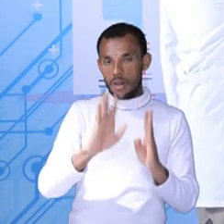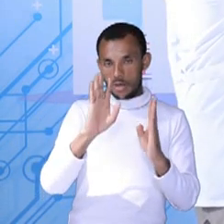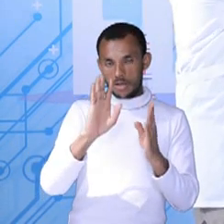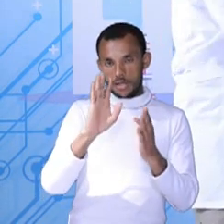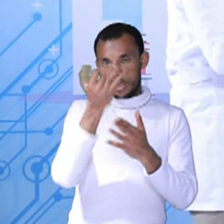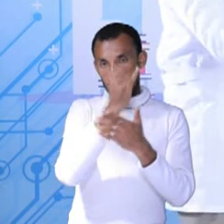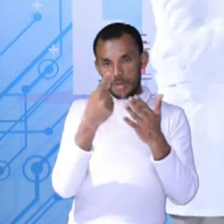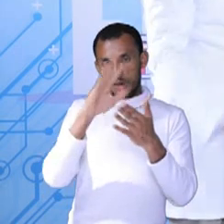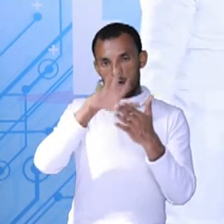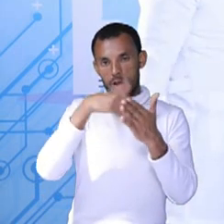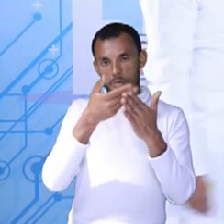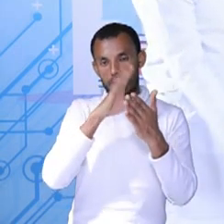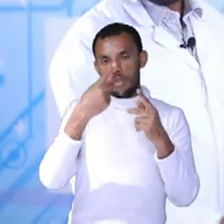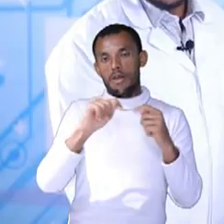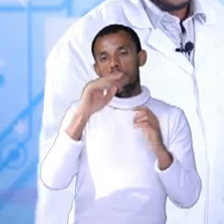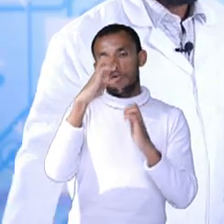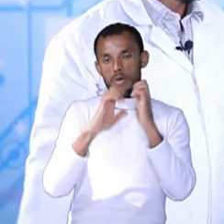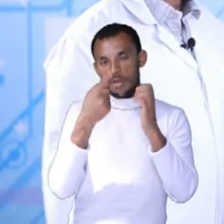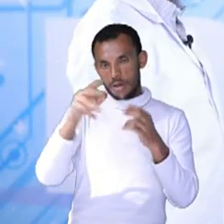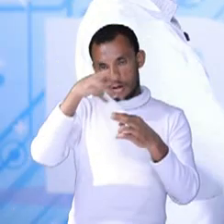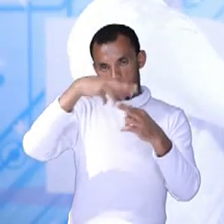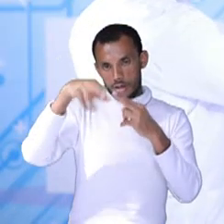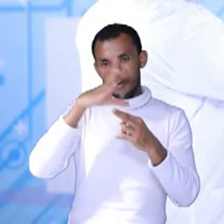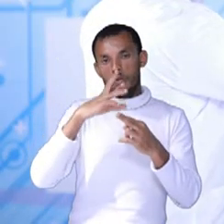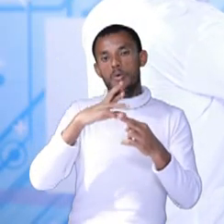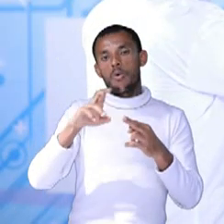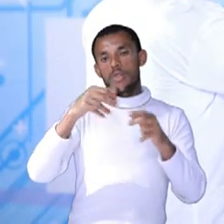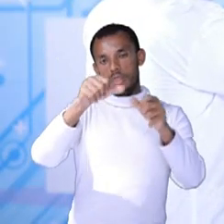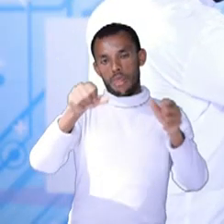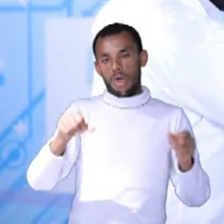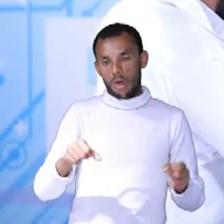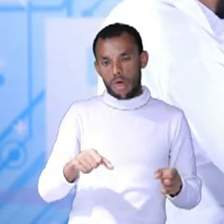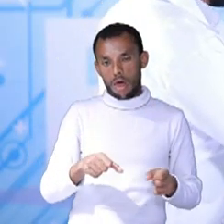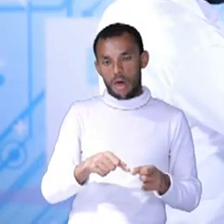draw the graph and try to evaluate the region or the area. So